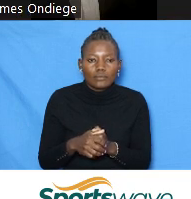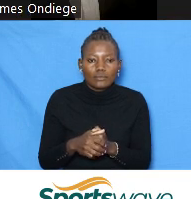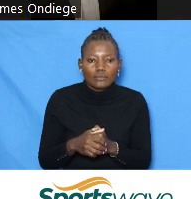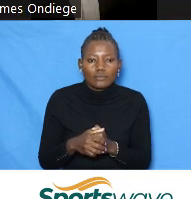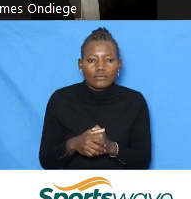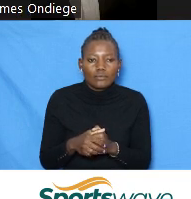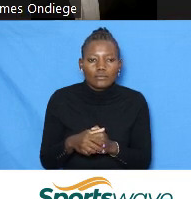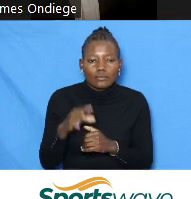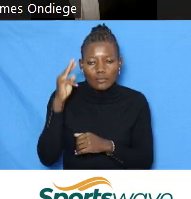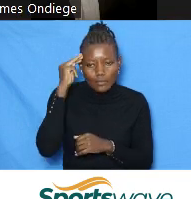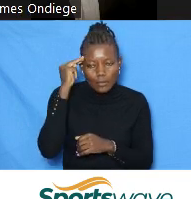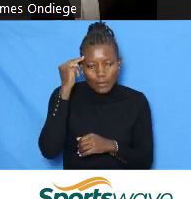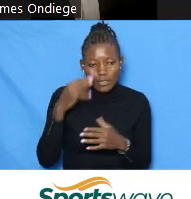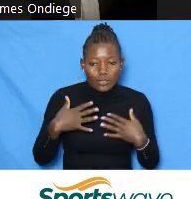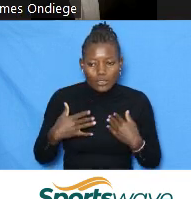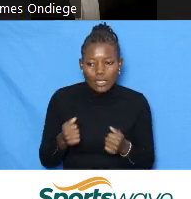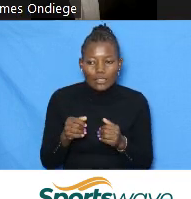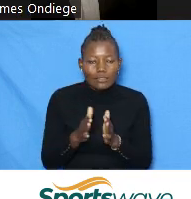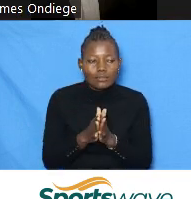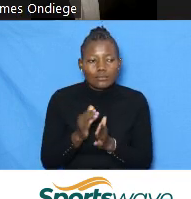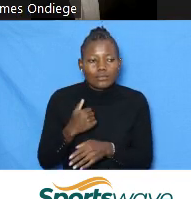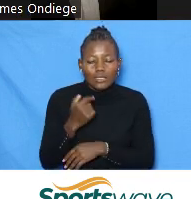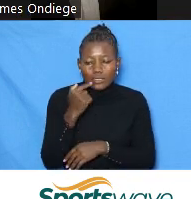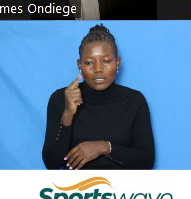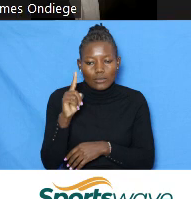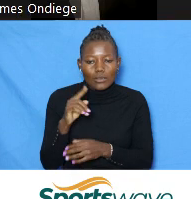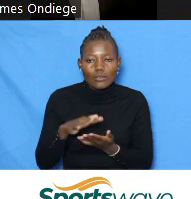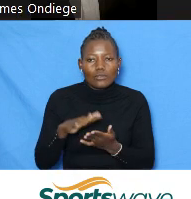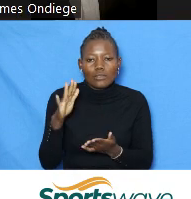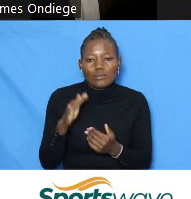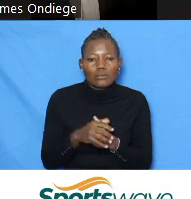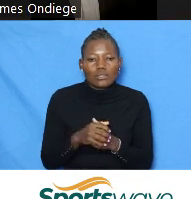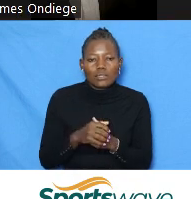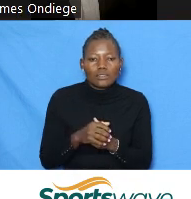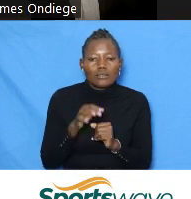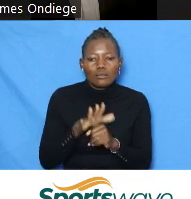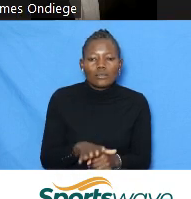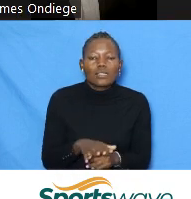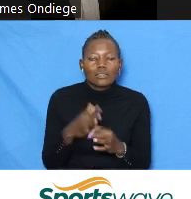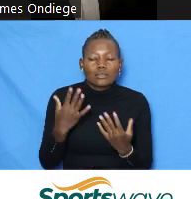In terms of mental health, as I mentioned at the beginning, it is one of the most overlooked aspects in sports.